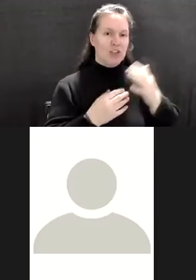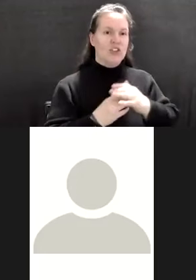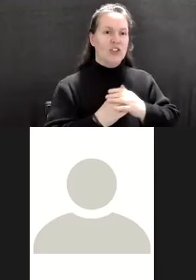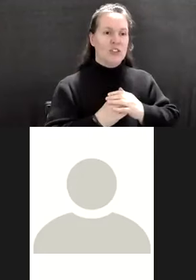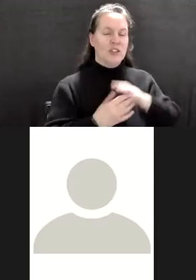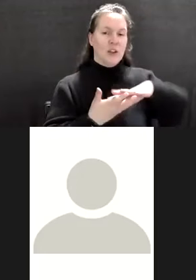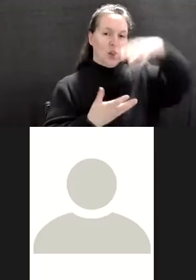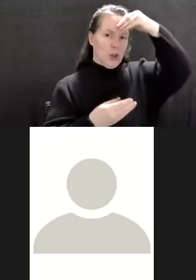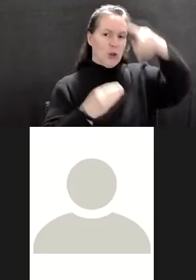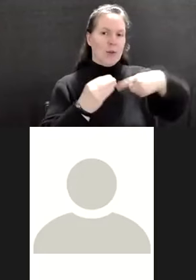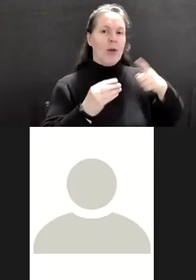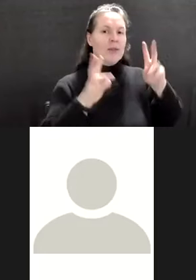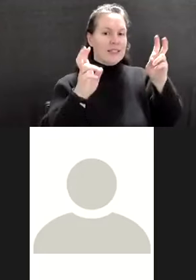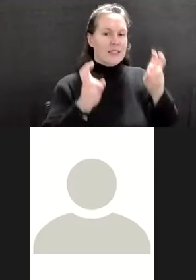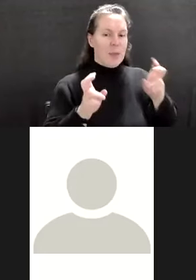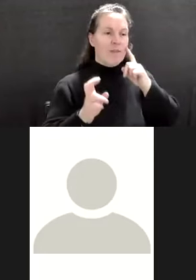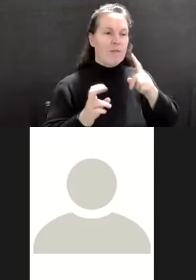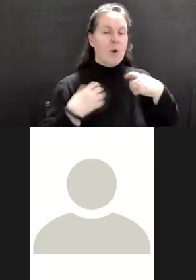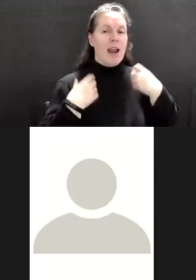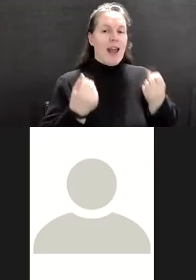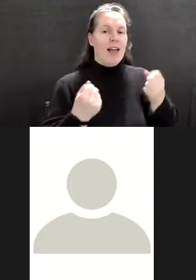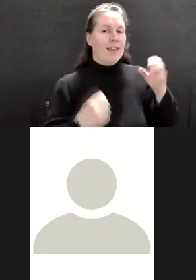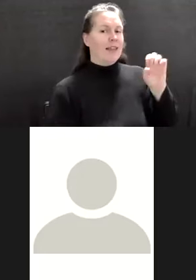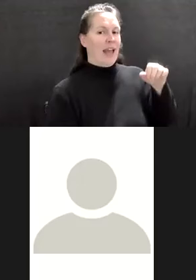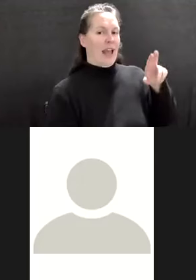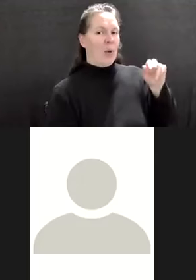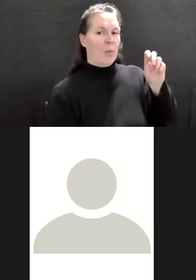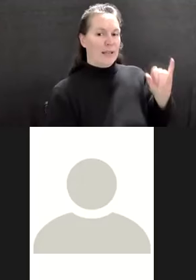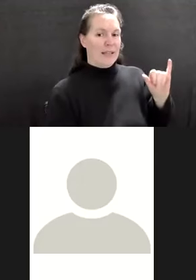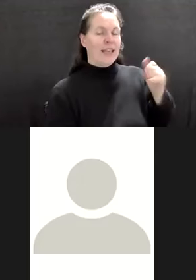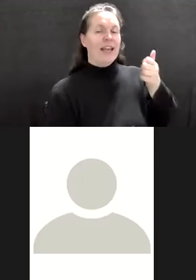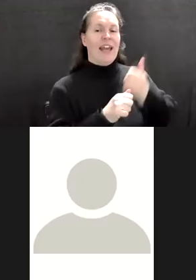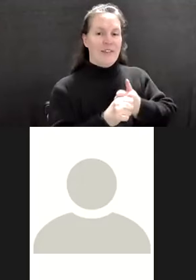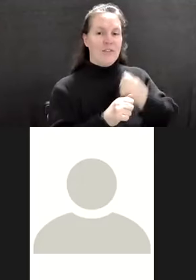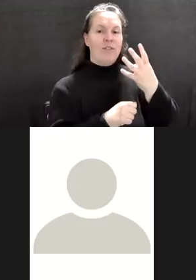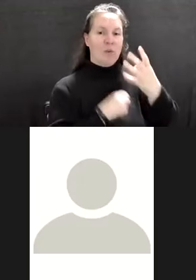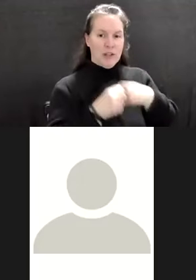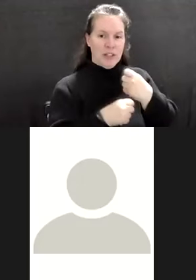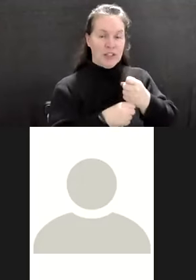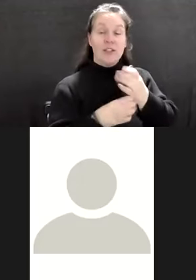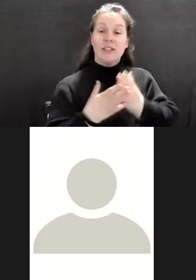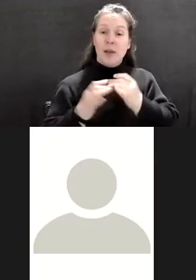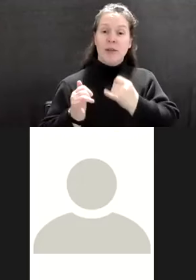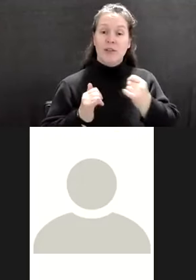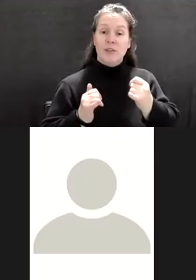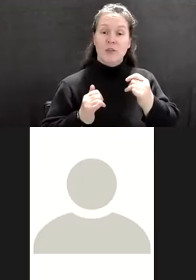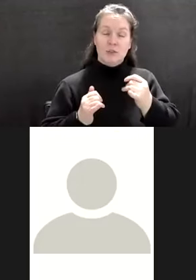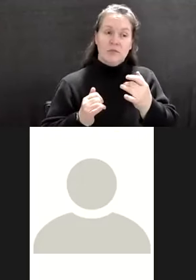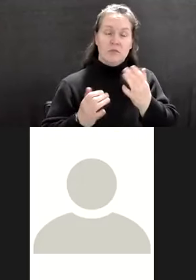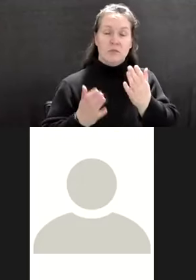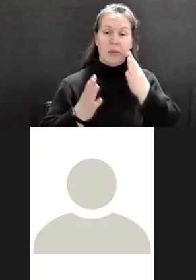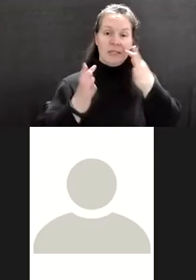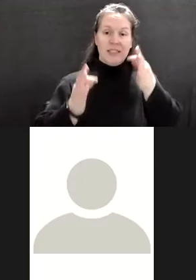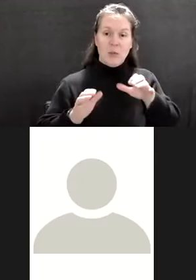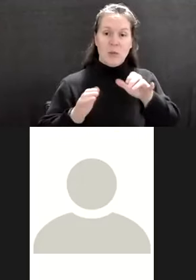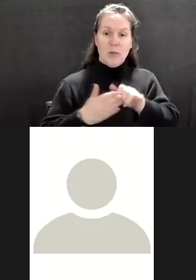learn about this topic of health equity every 4 years. Some individuals might decide to do that, even know a little bit of the